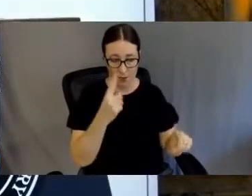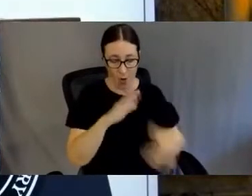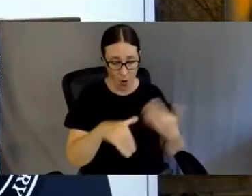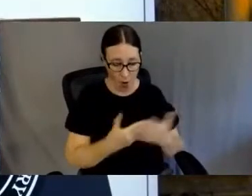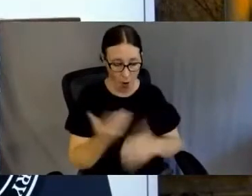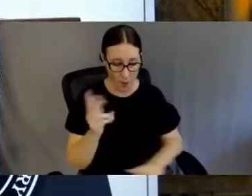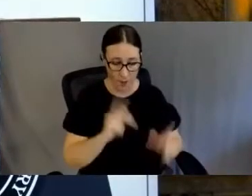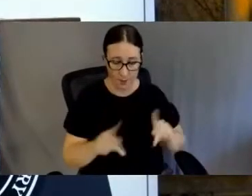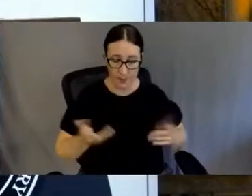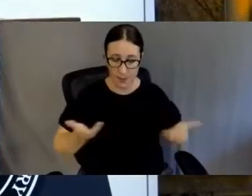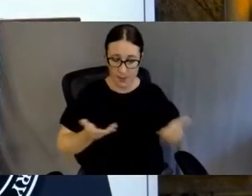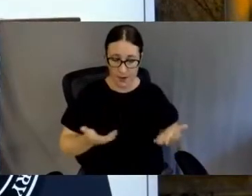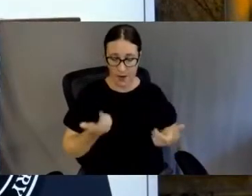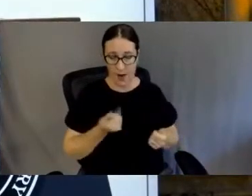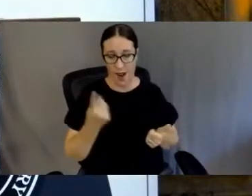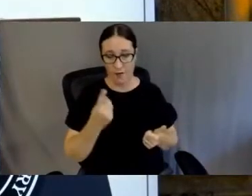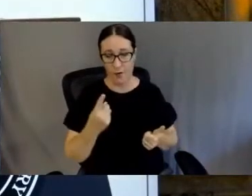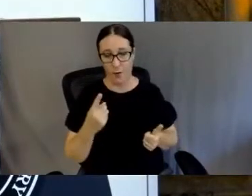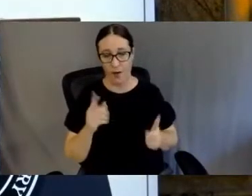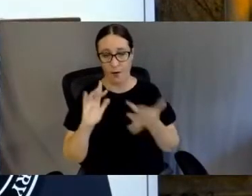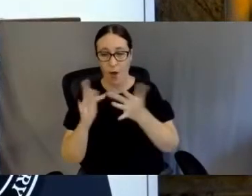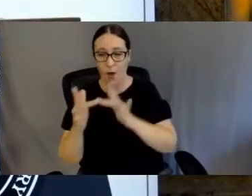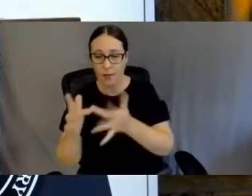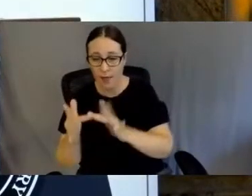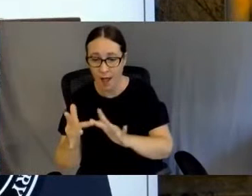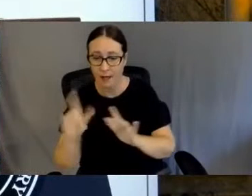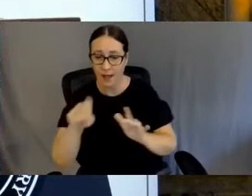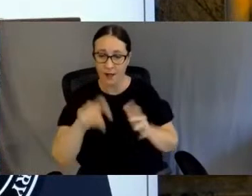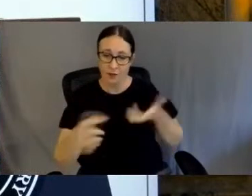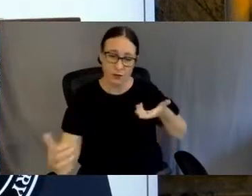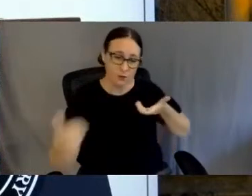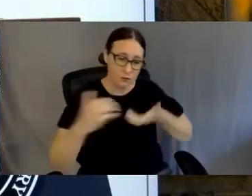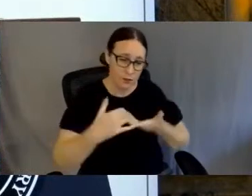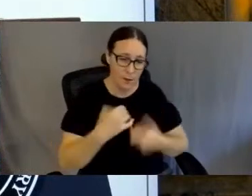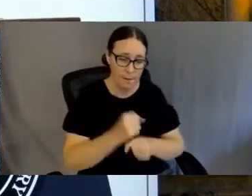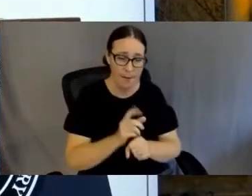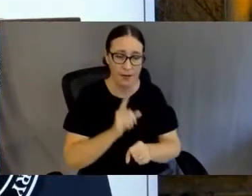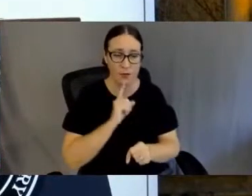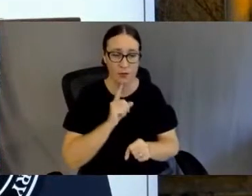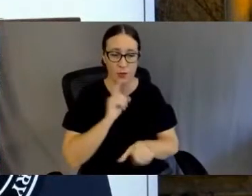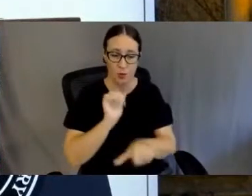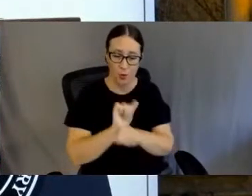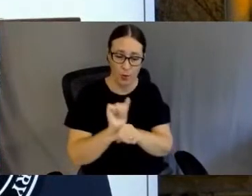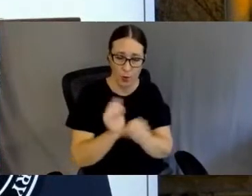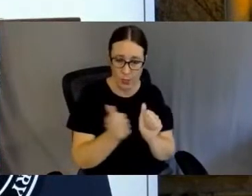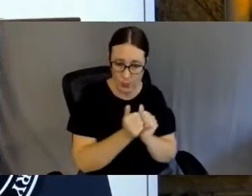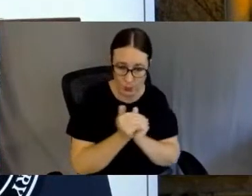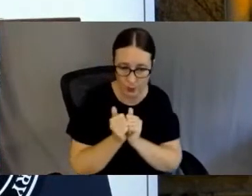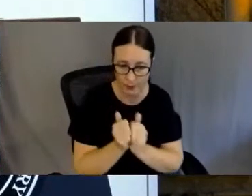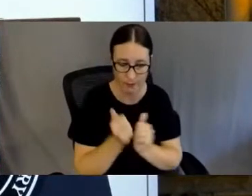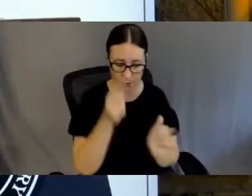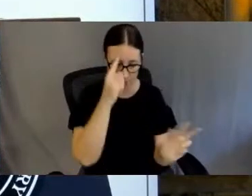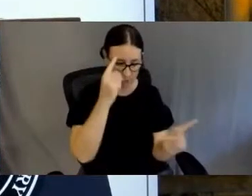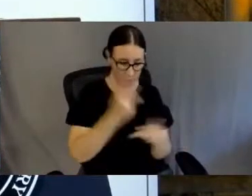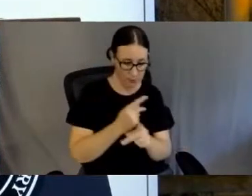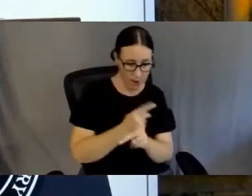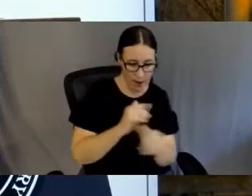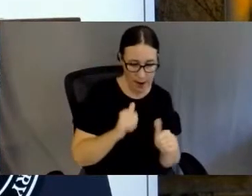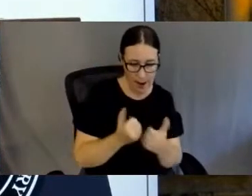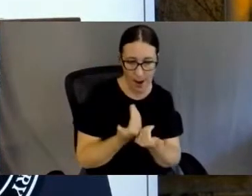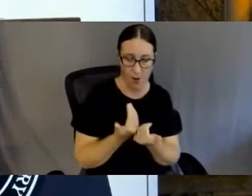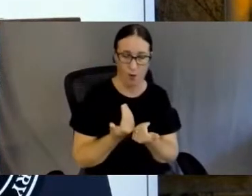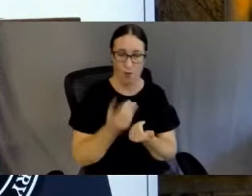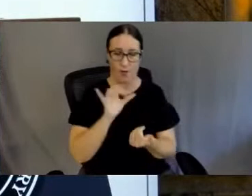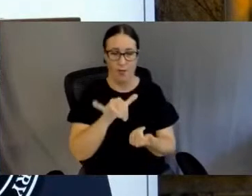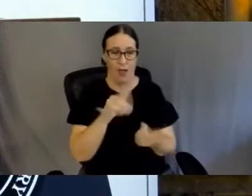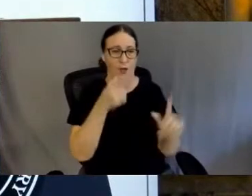folks listening on live stream, to come together to make sure that we fit the puzzle pieces together necessary to achieve our shared